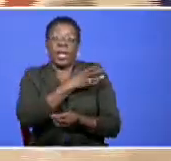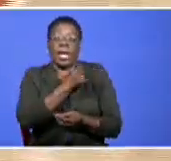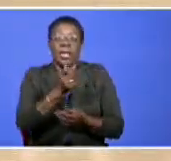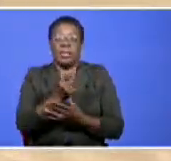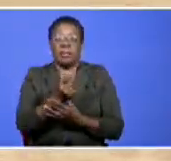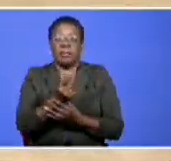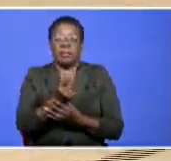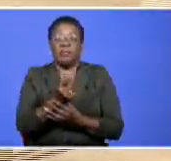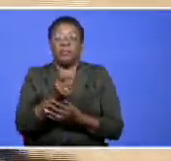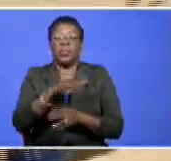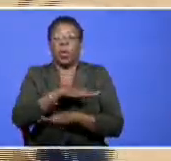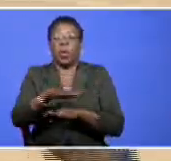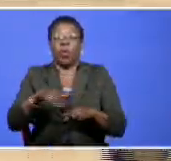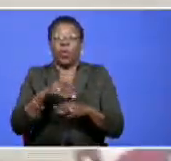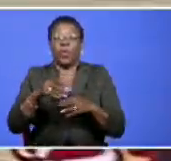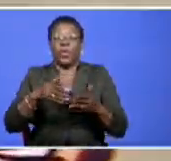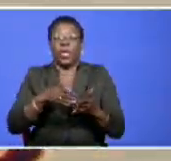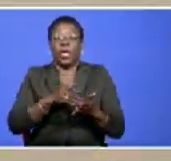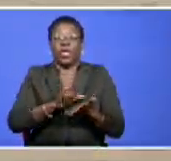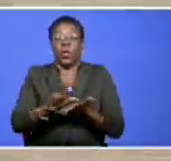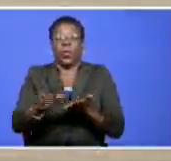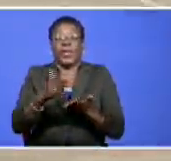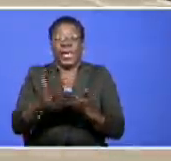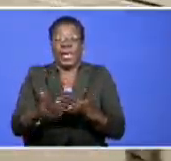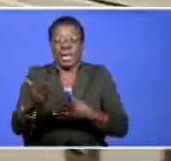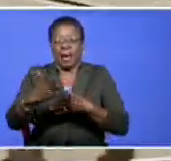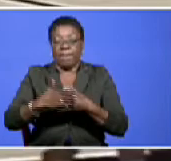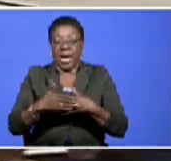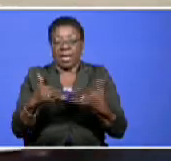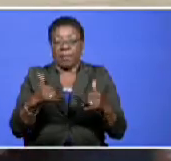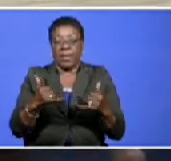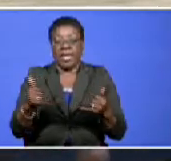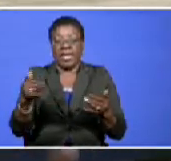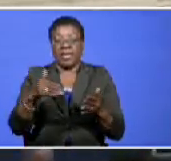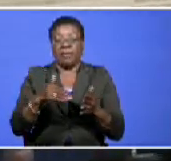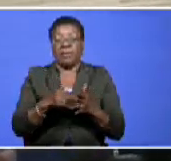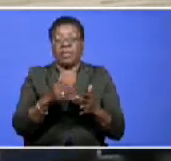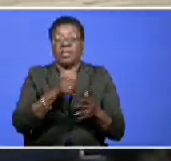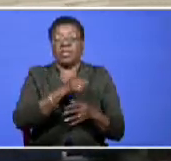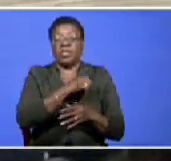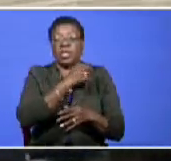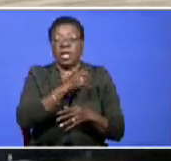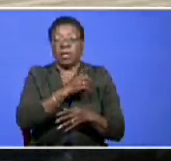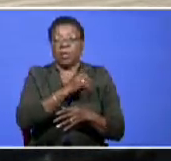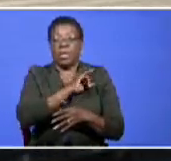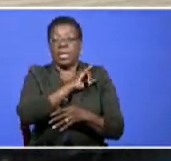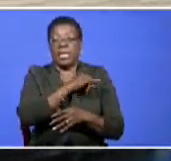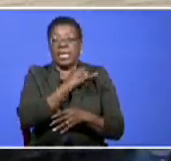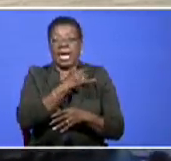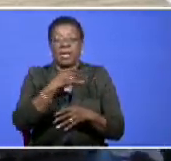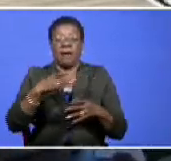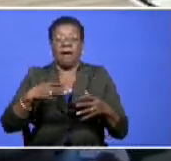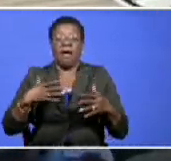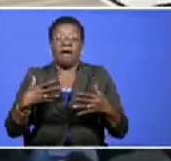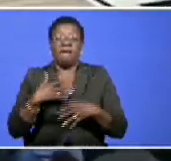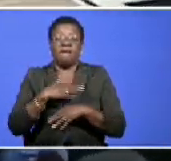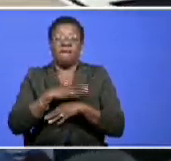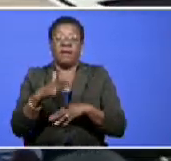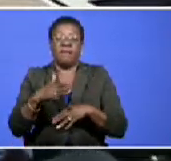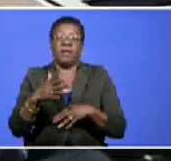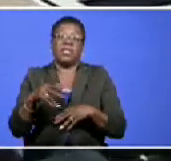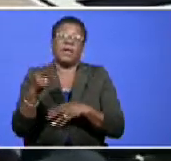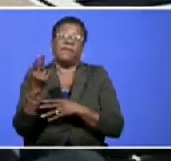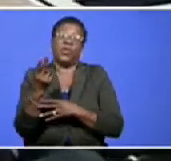regular season over the weekend with back-to-back losses to the Chicago Sky and Indiana Fever. JONQUEL with 12